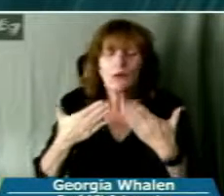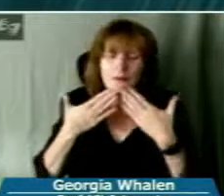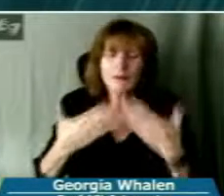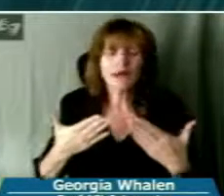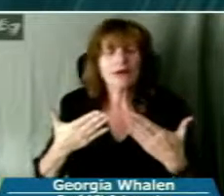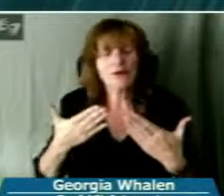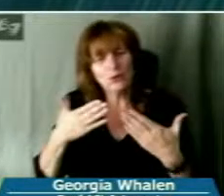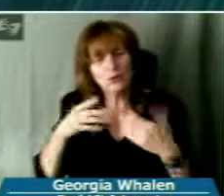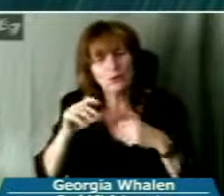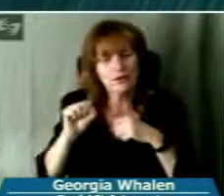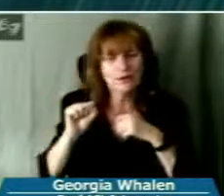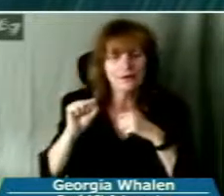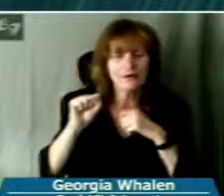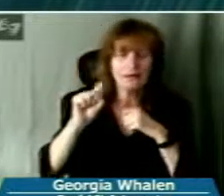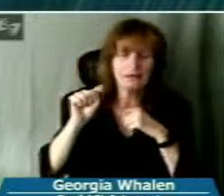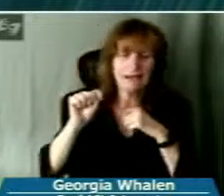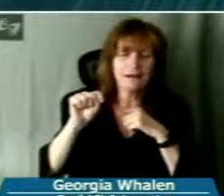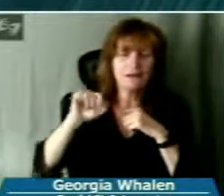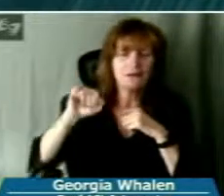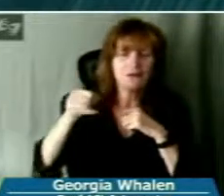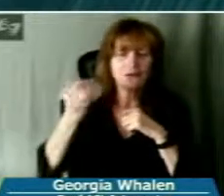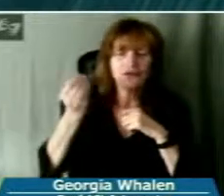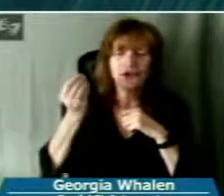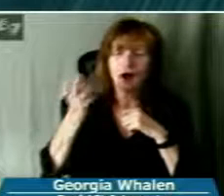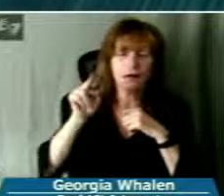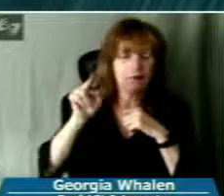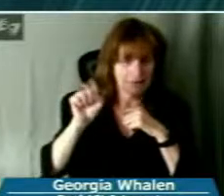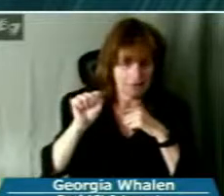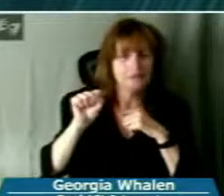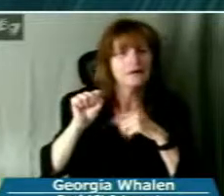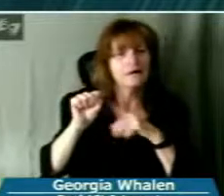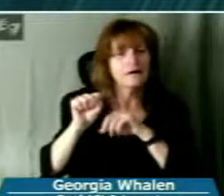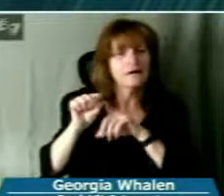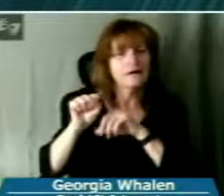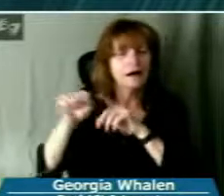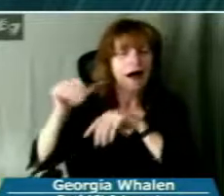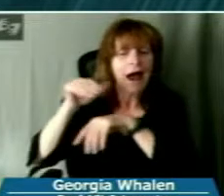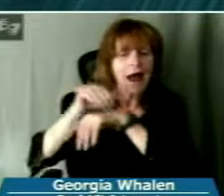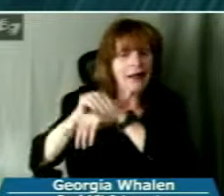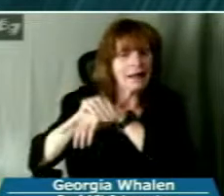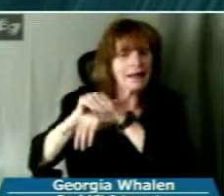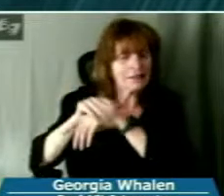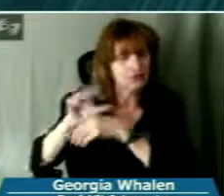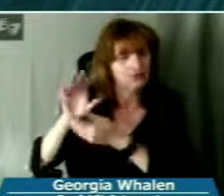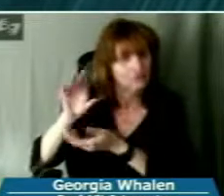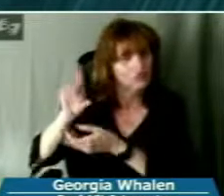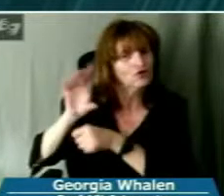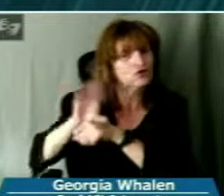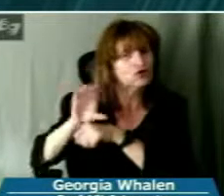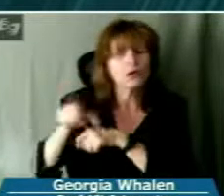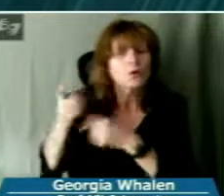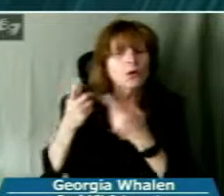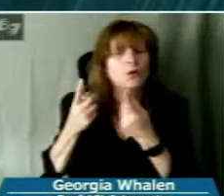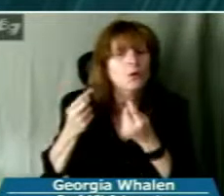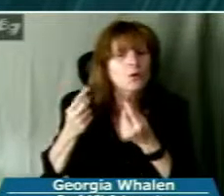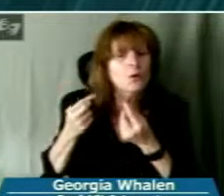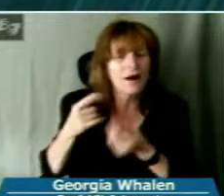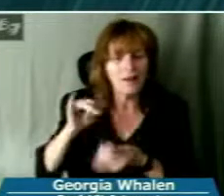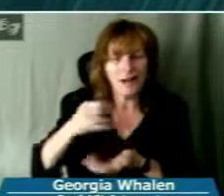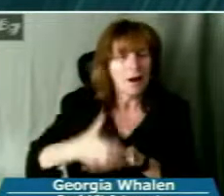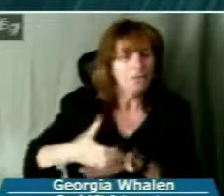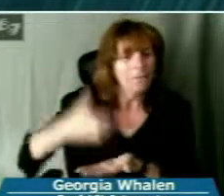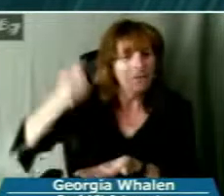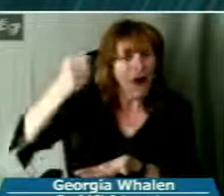the St. John's Anglican Church. It's holding a bottle drive to raise money for the Mission Services of Hamilton on Monday.